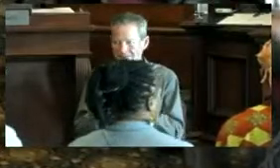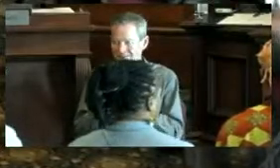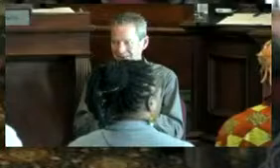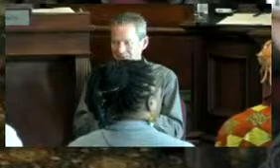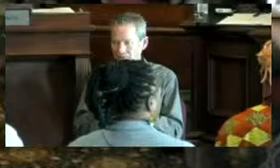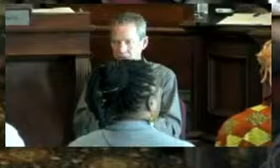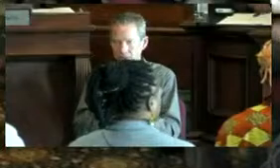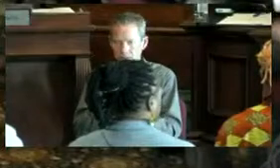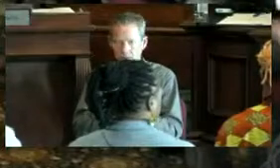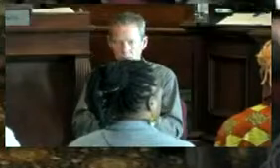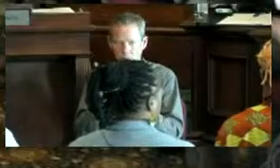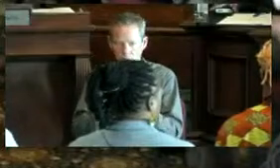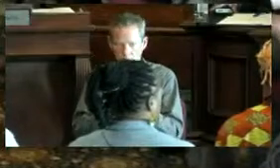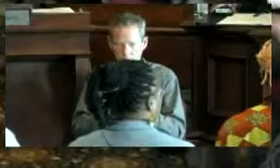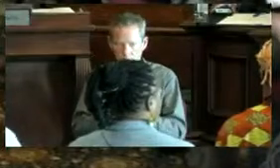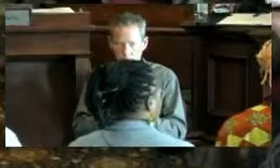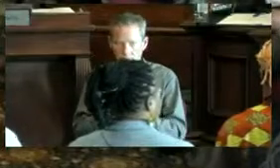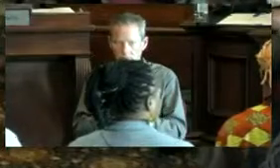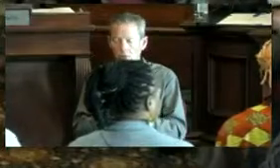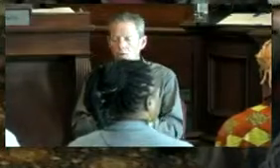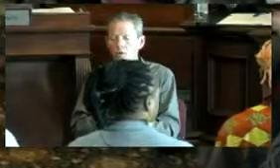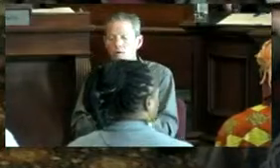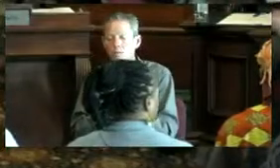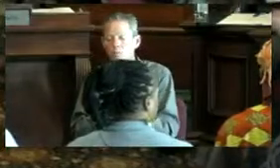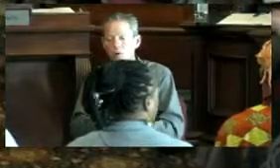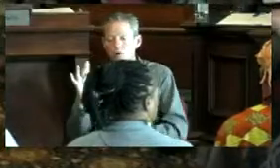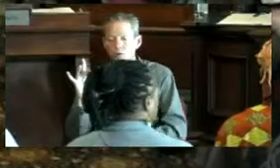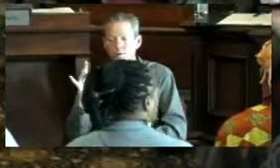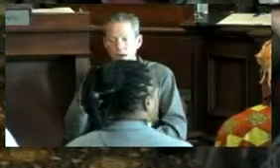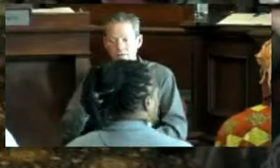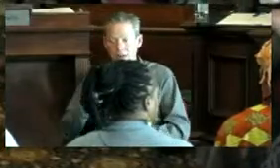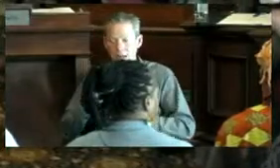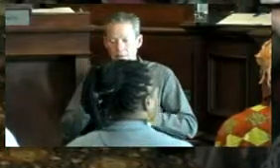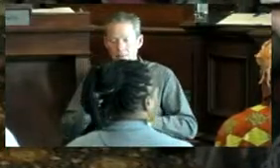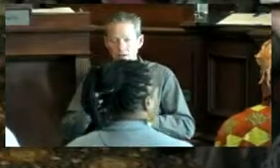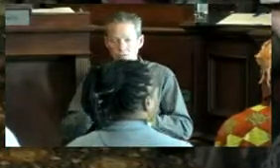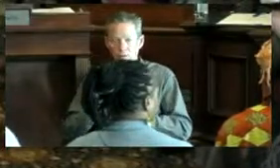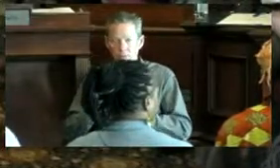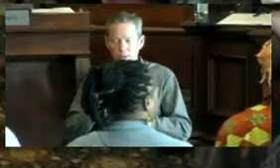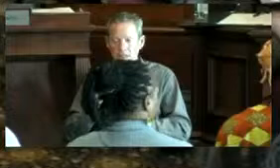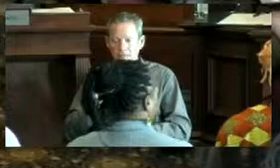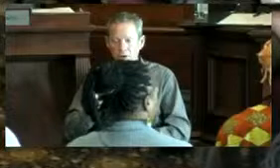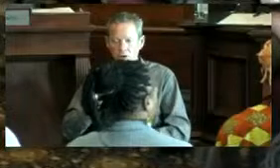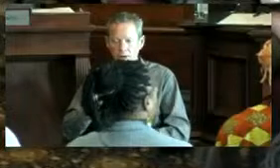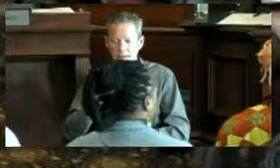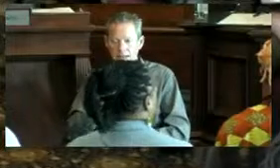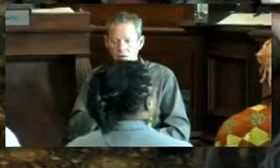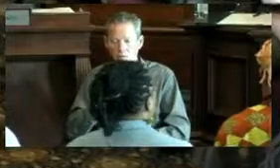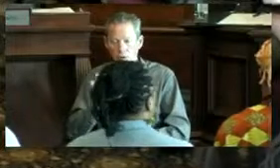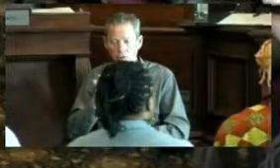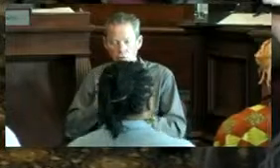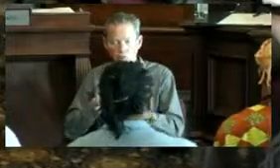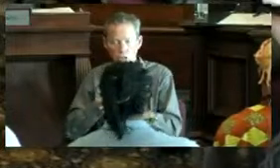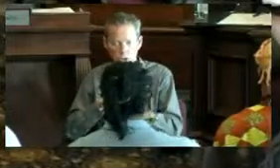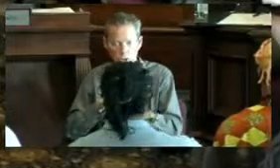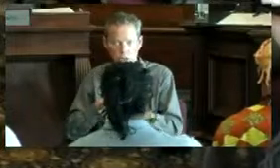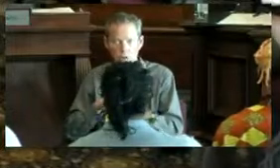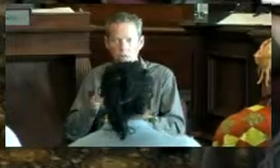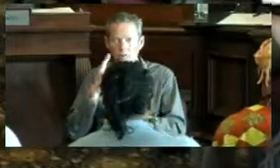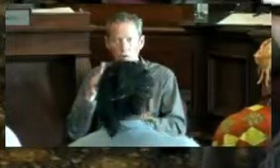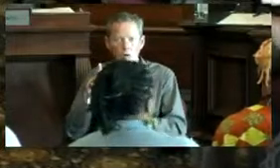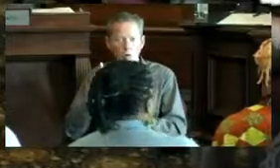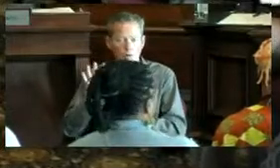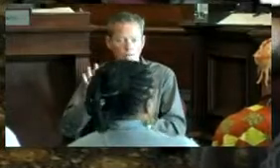assistance programming. We've supported 25 applicants representing the Finger Lakes and Western region over